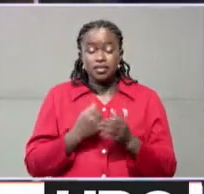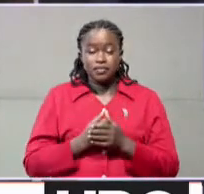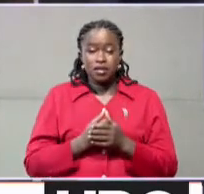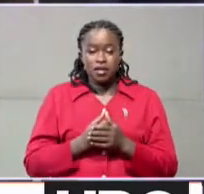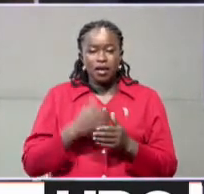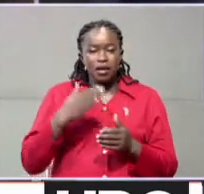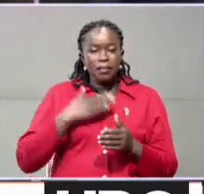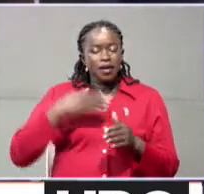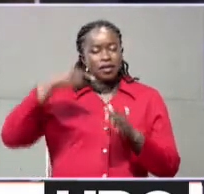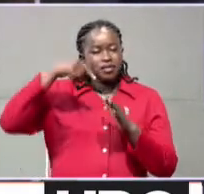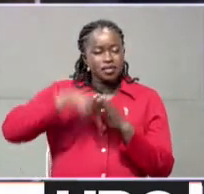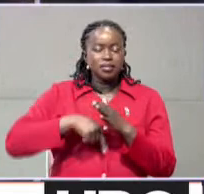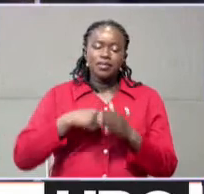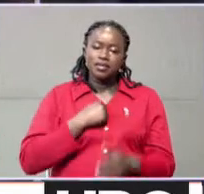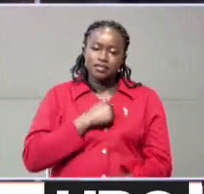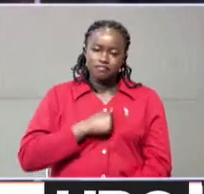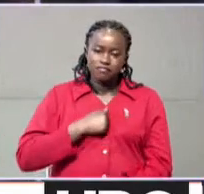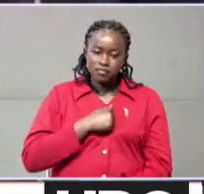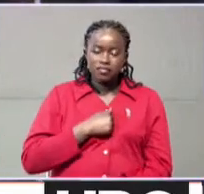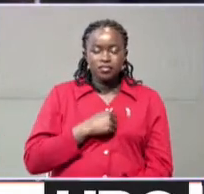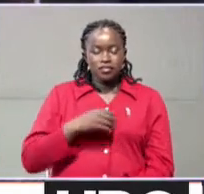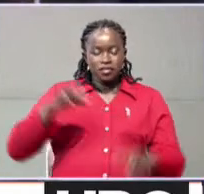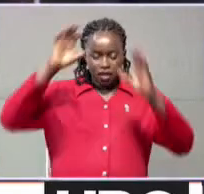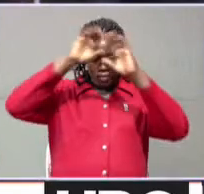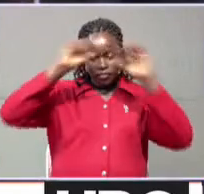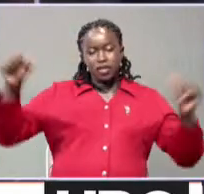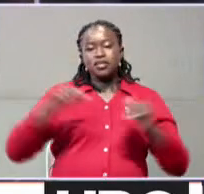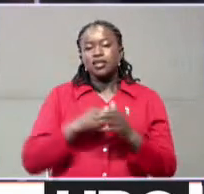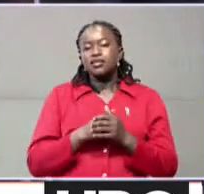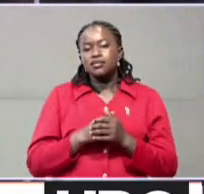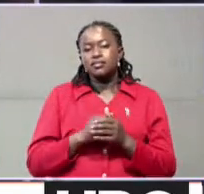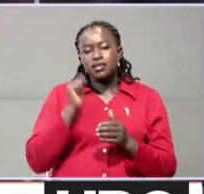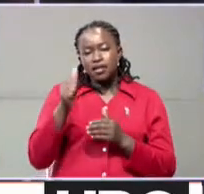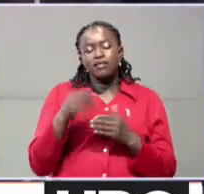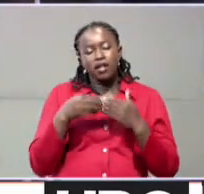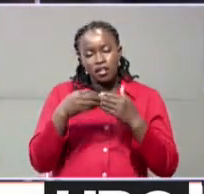condolences to the president who is commander-in-chief